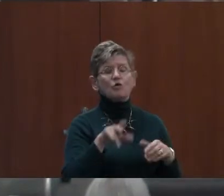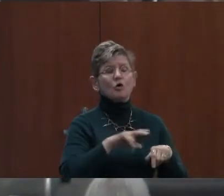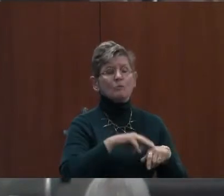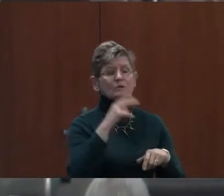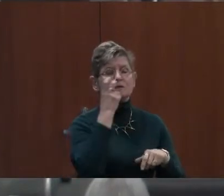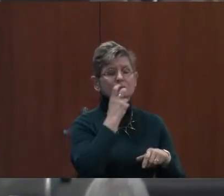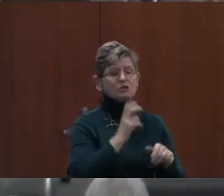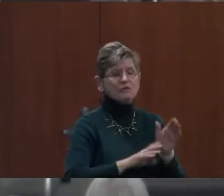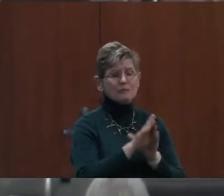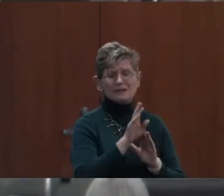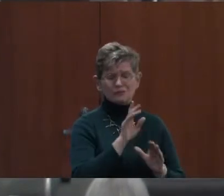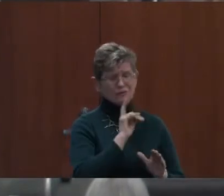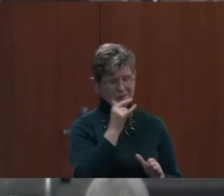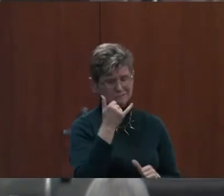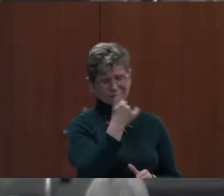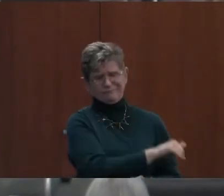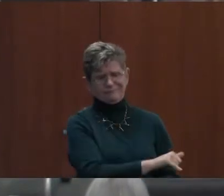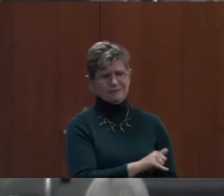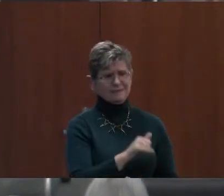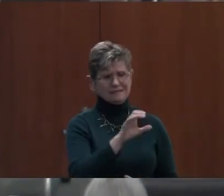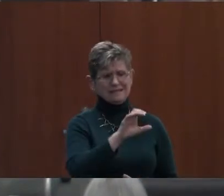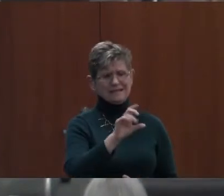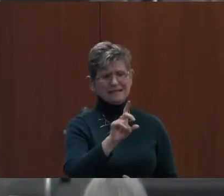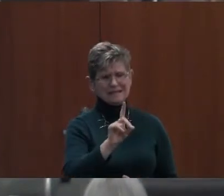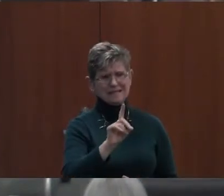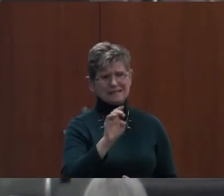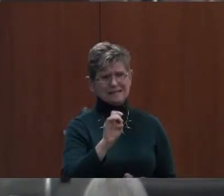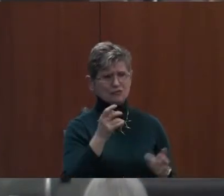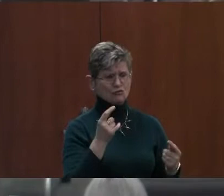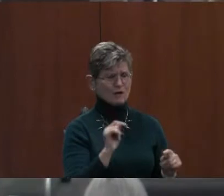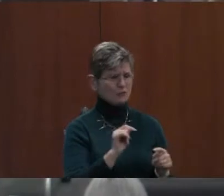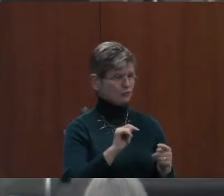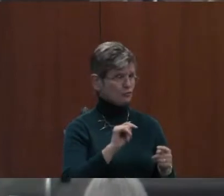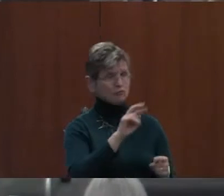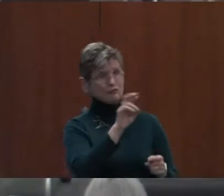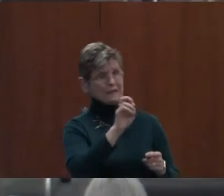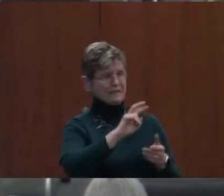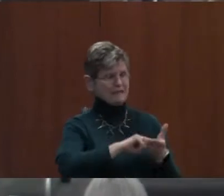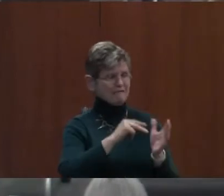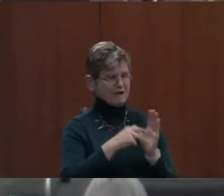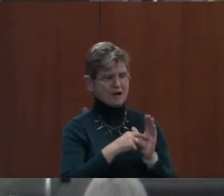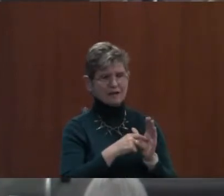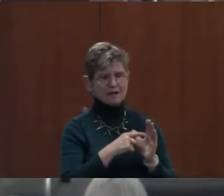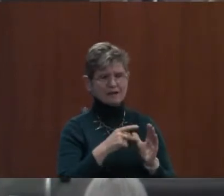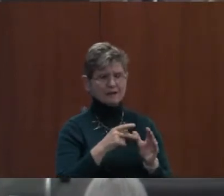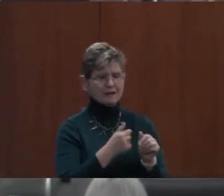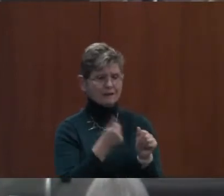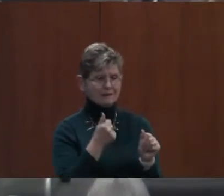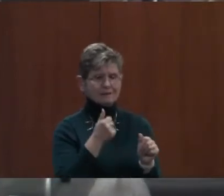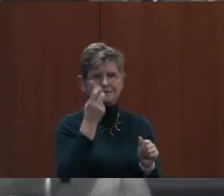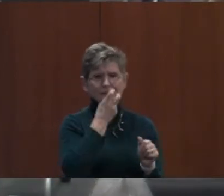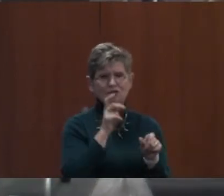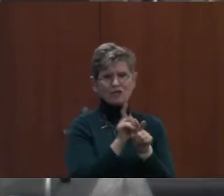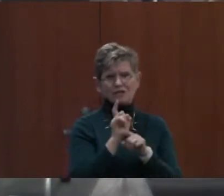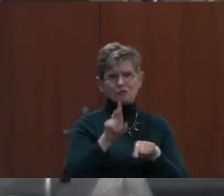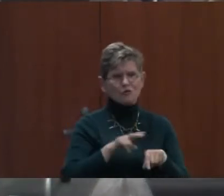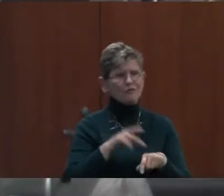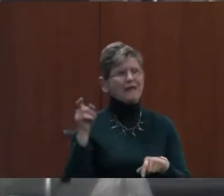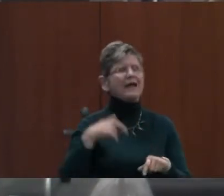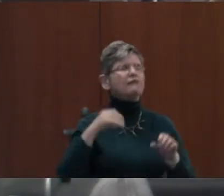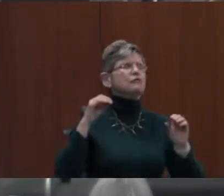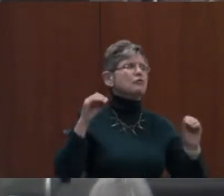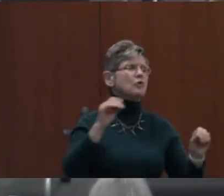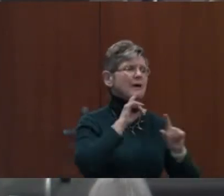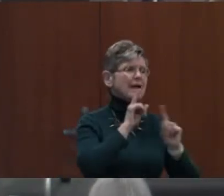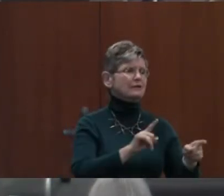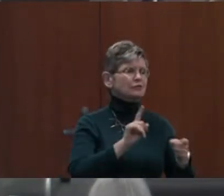It's beyond absurd, of course, for the CDC to try to redefine delayed speech development as normal. Let's be honest, they made that change because they have no solution to the